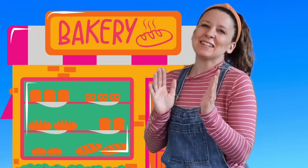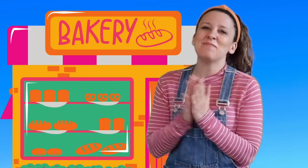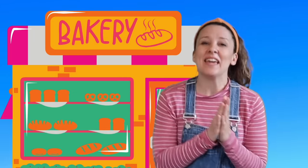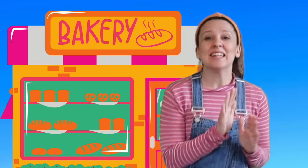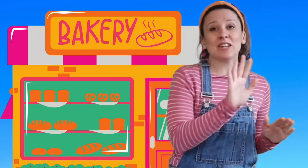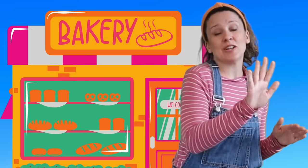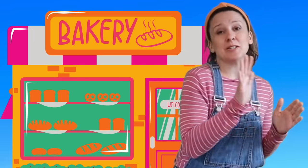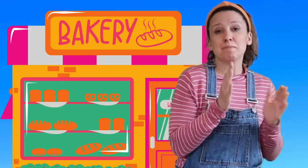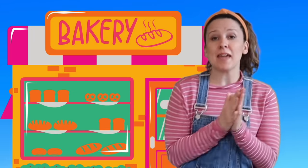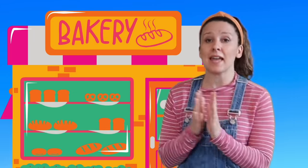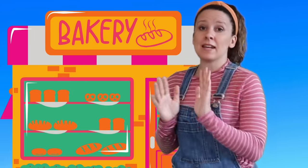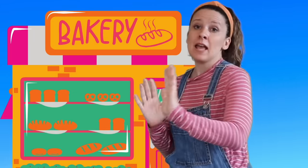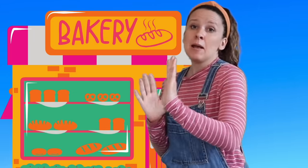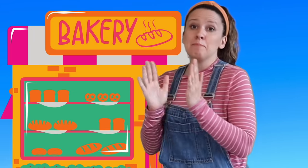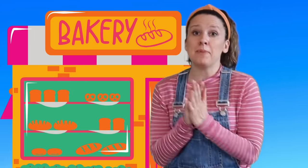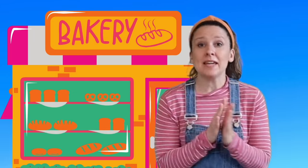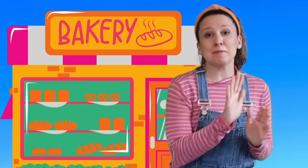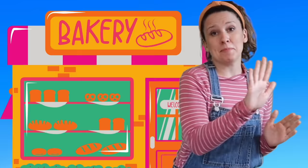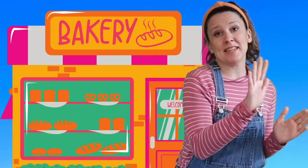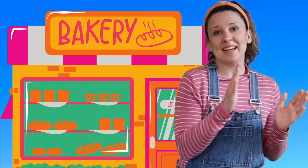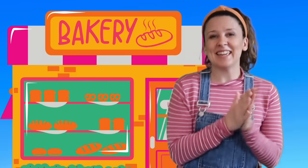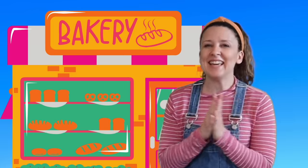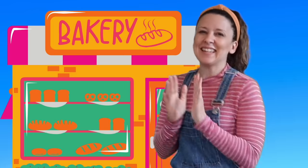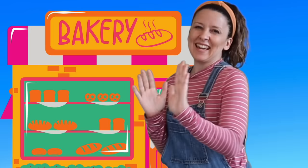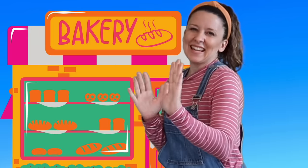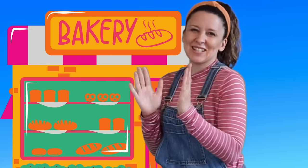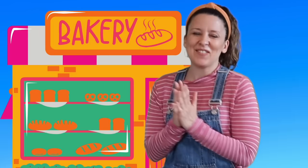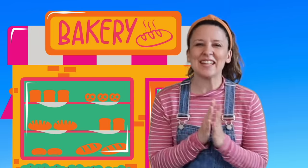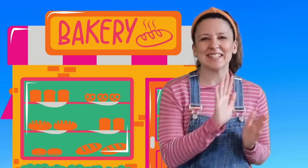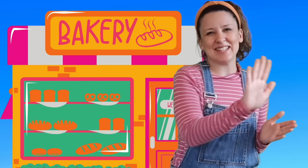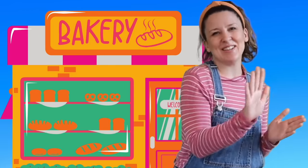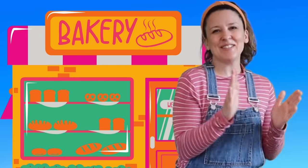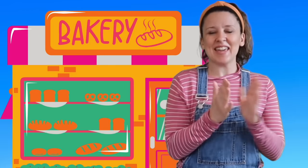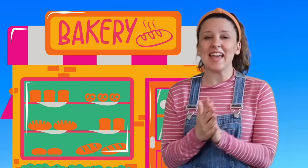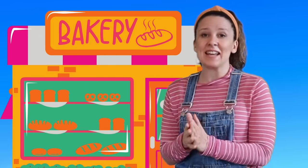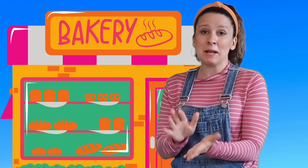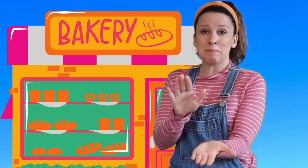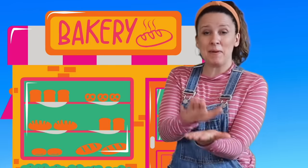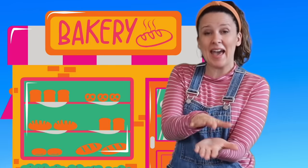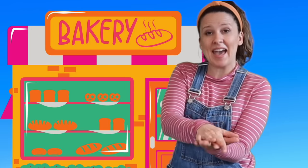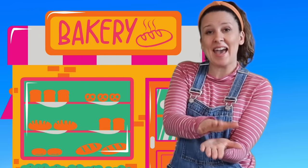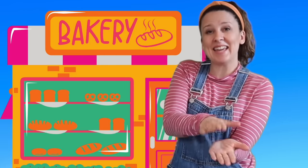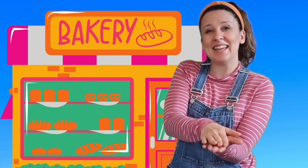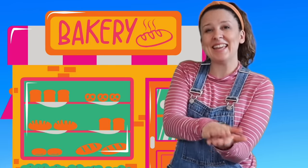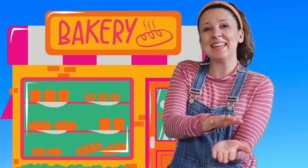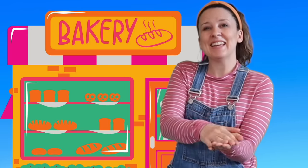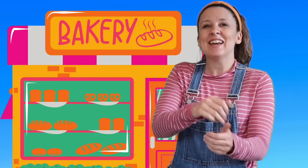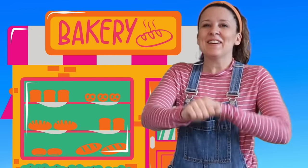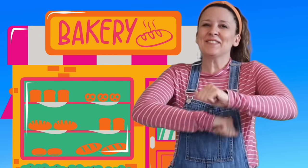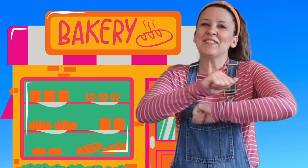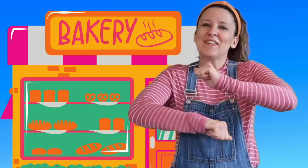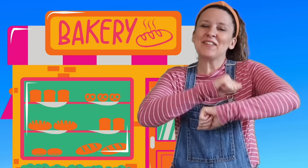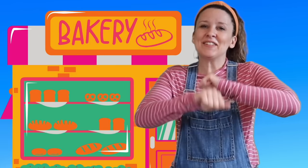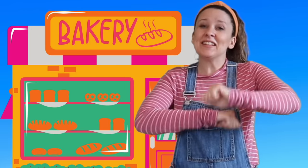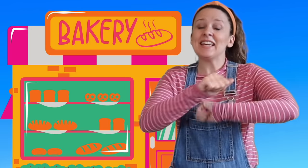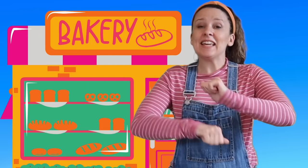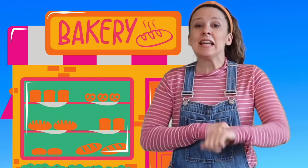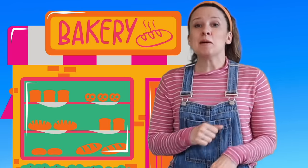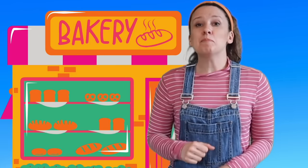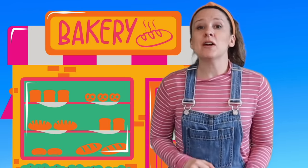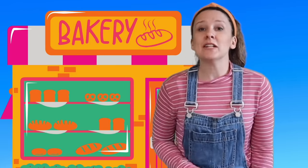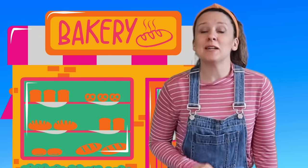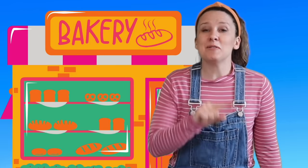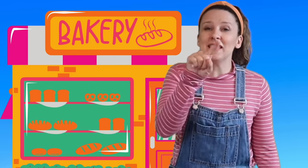Patty cake, baker's man. Bake me a cake as fast as you can. Pat it, roll